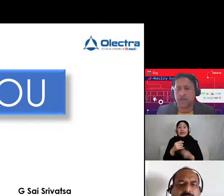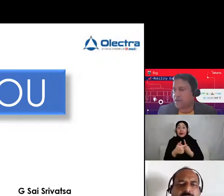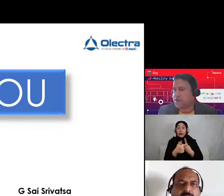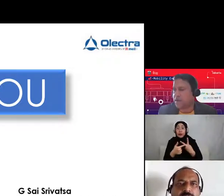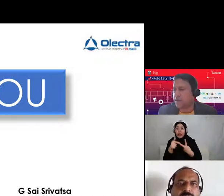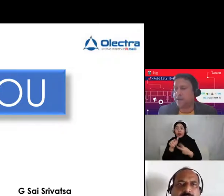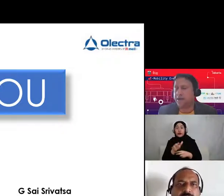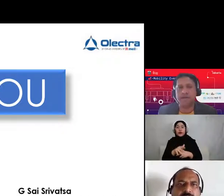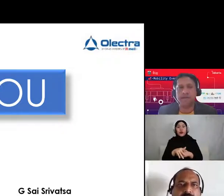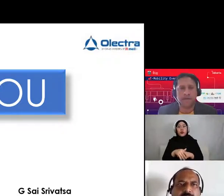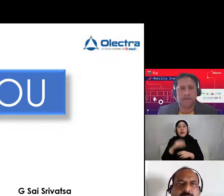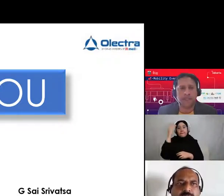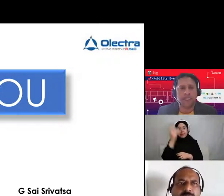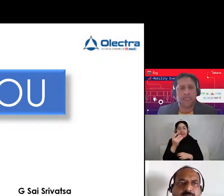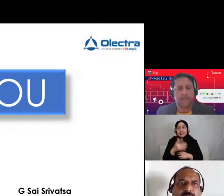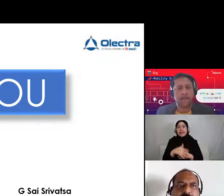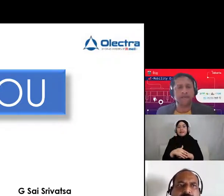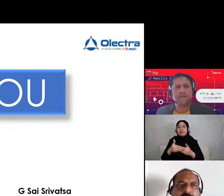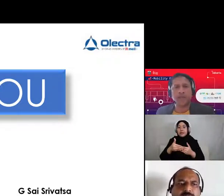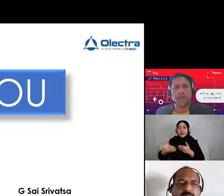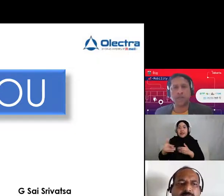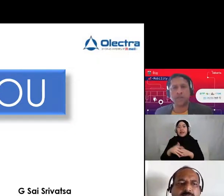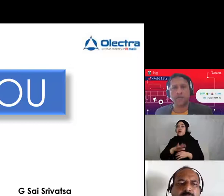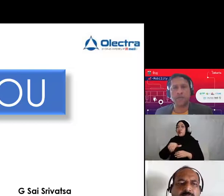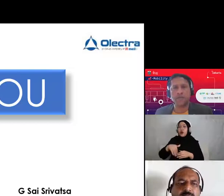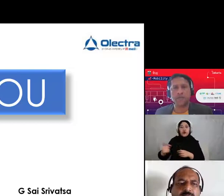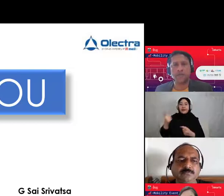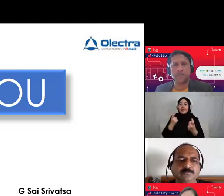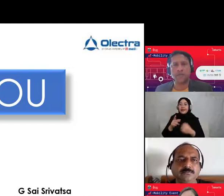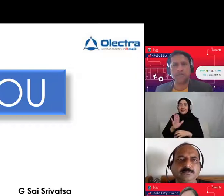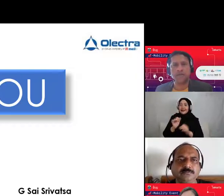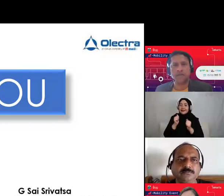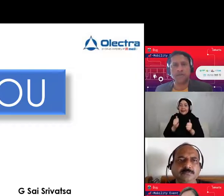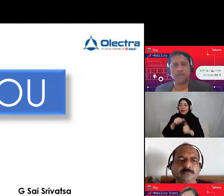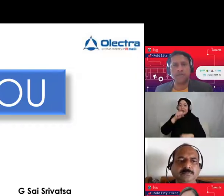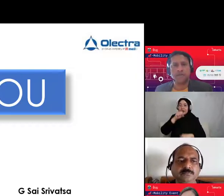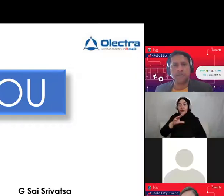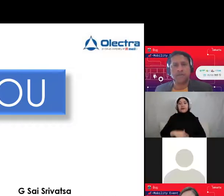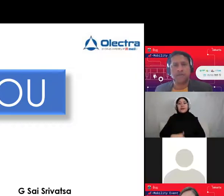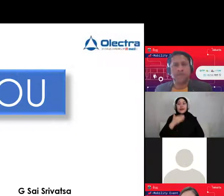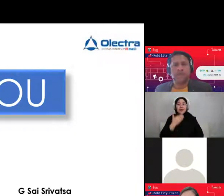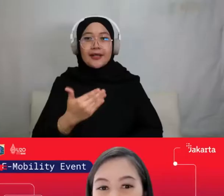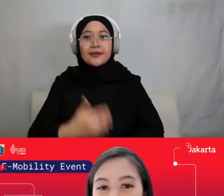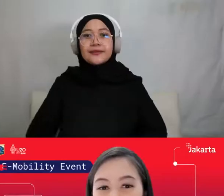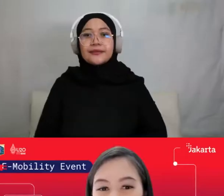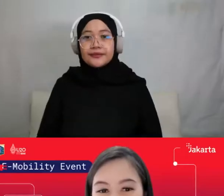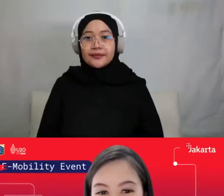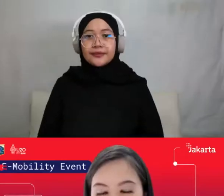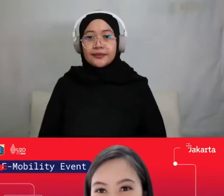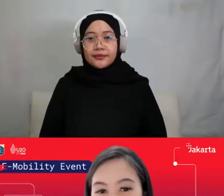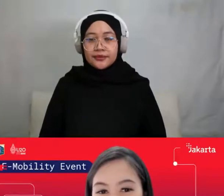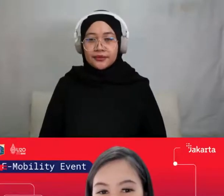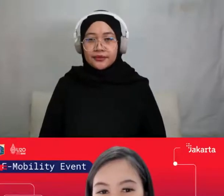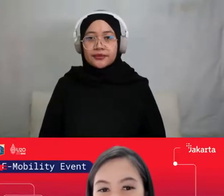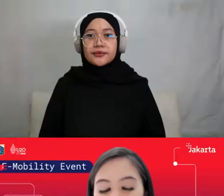questions, Sara, here. Yes. Thank you. Thank you very much. And yes, we are open to